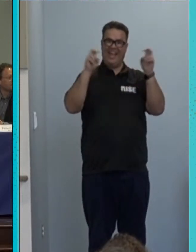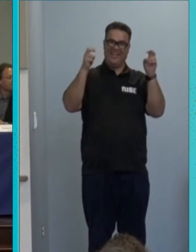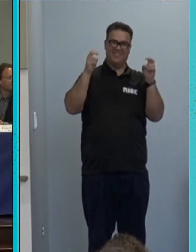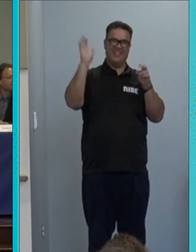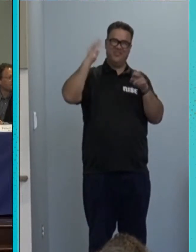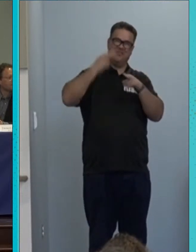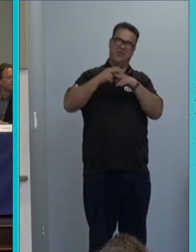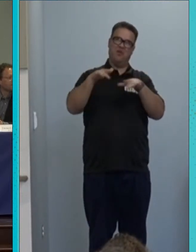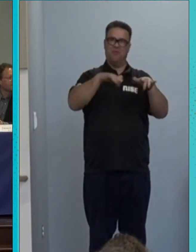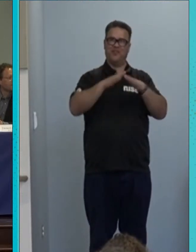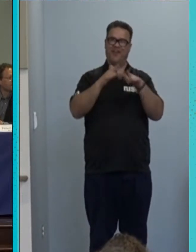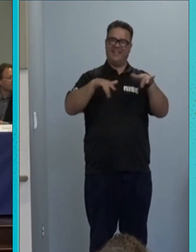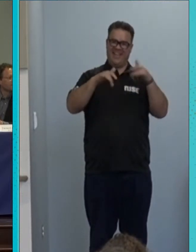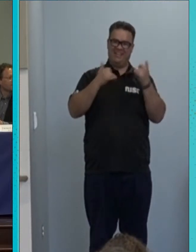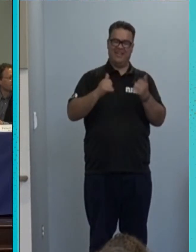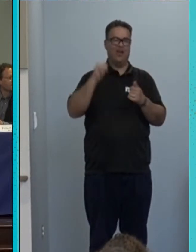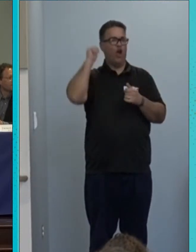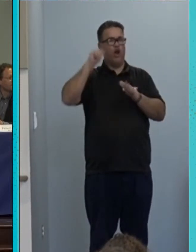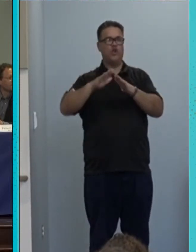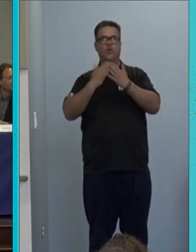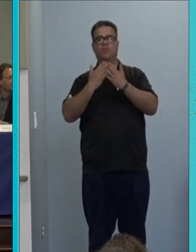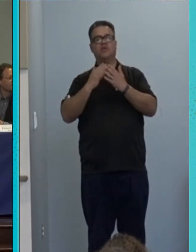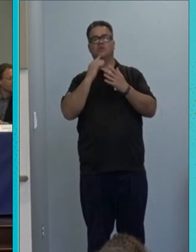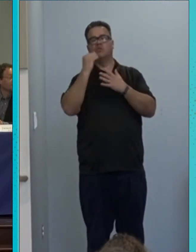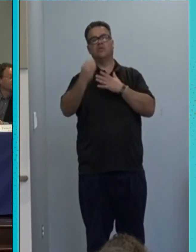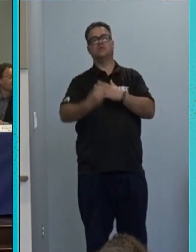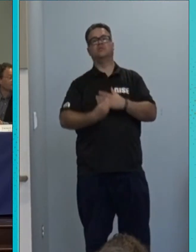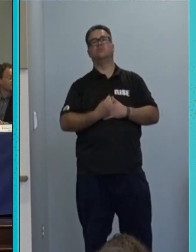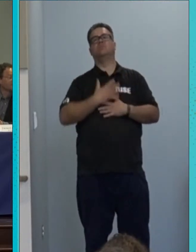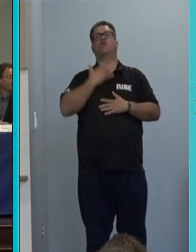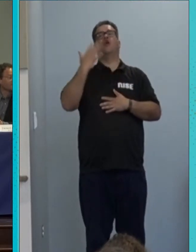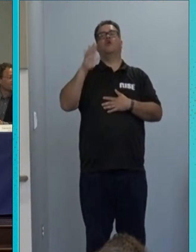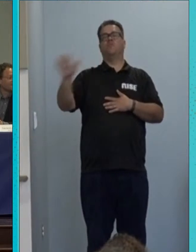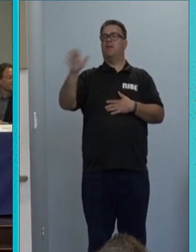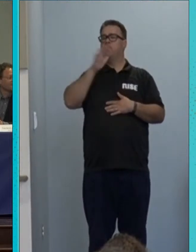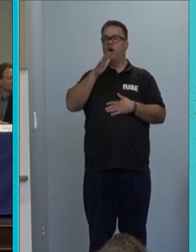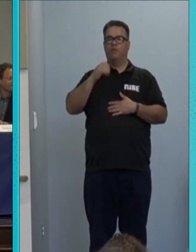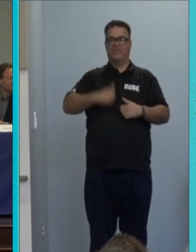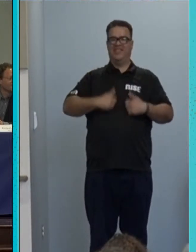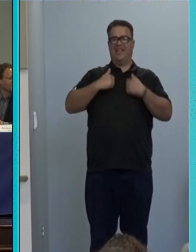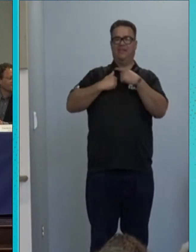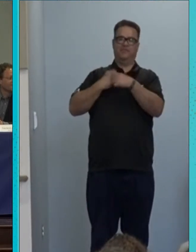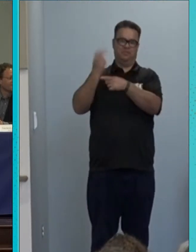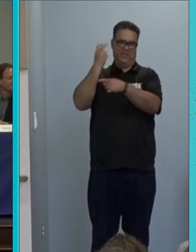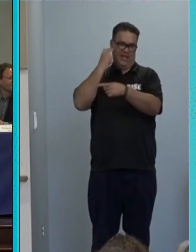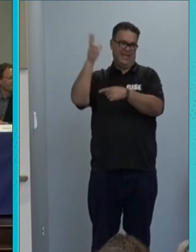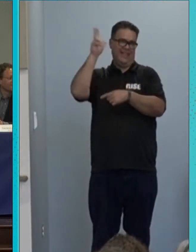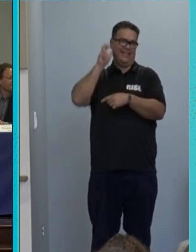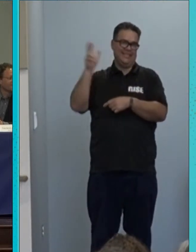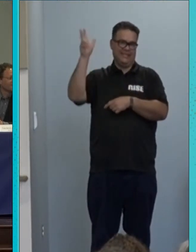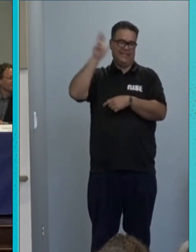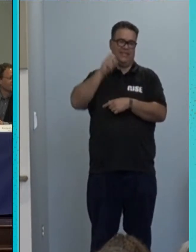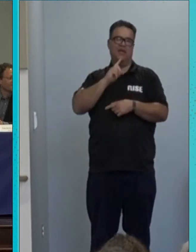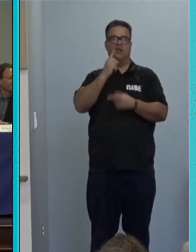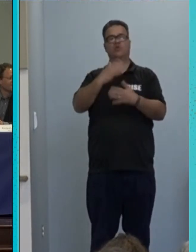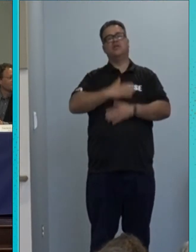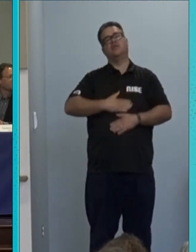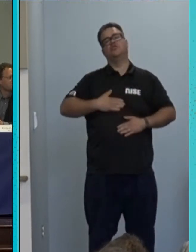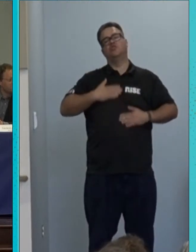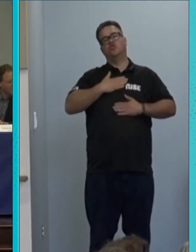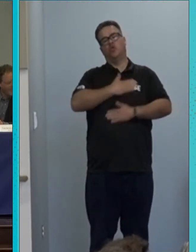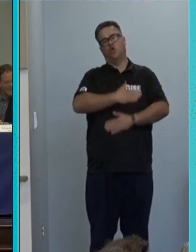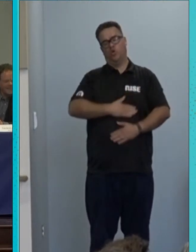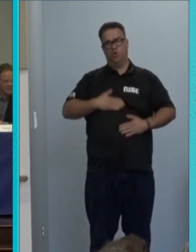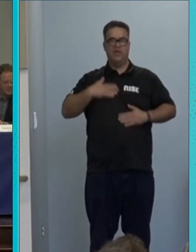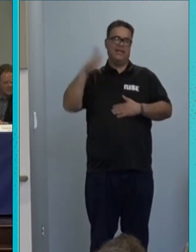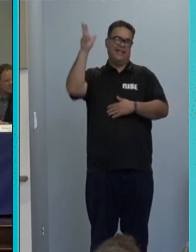to be called, just brought so much to her. So I really enjoy